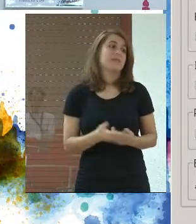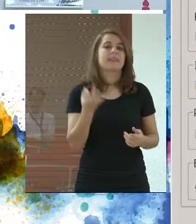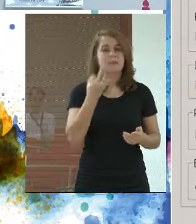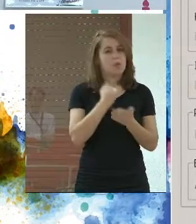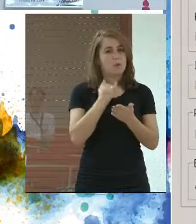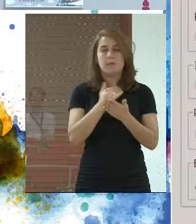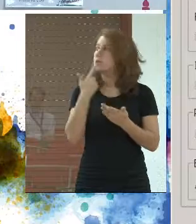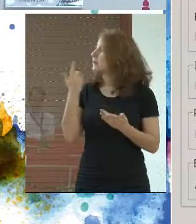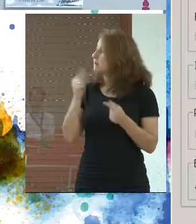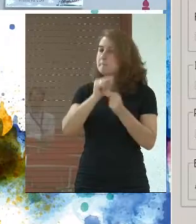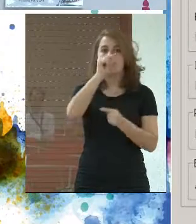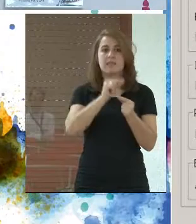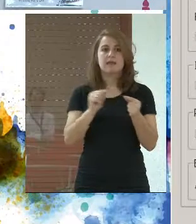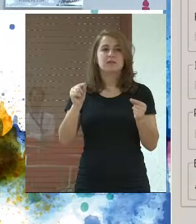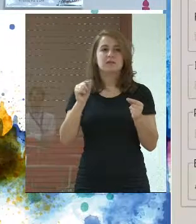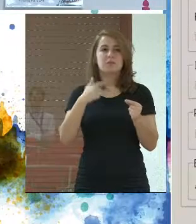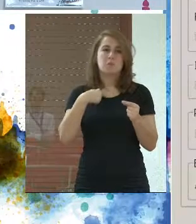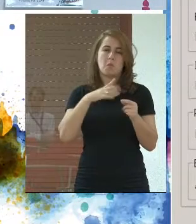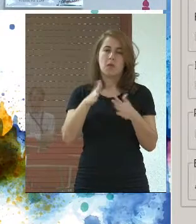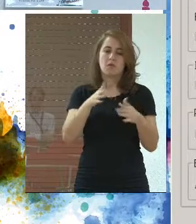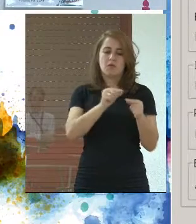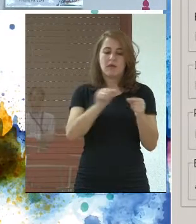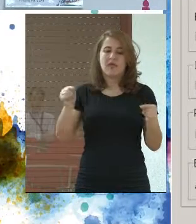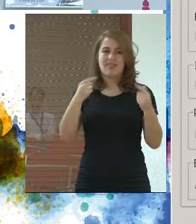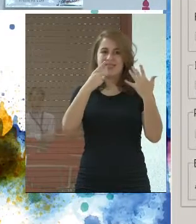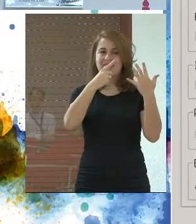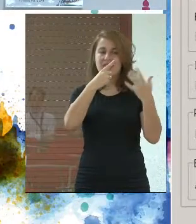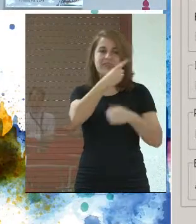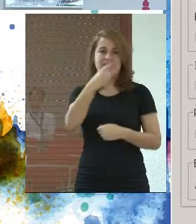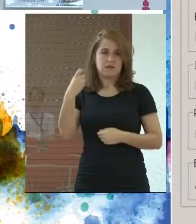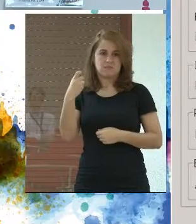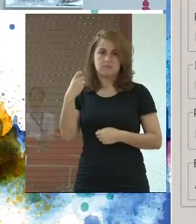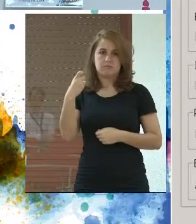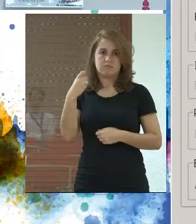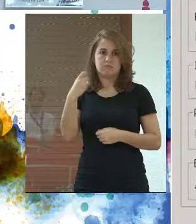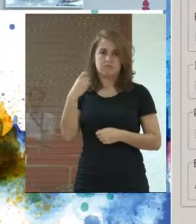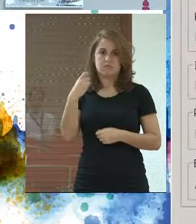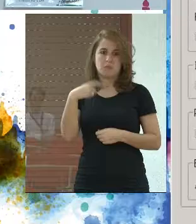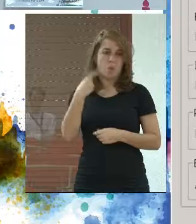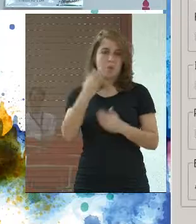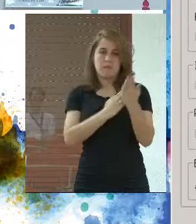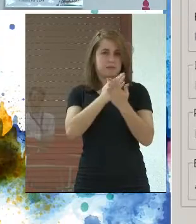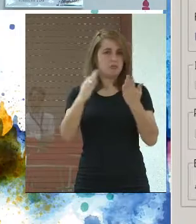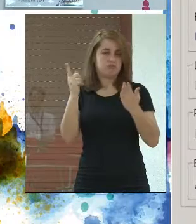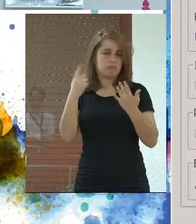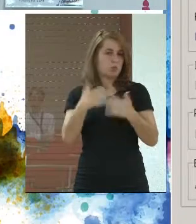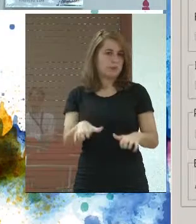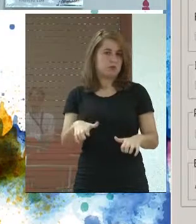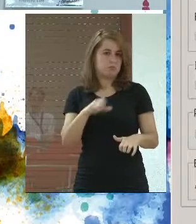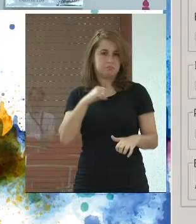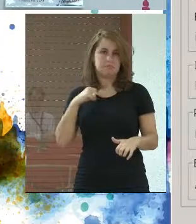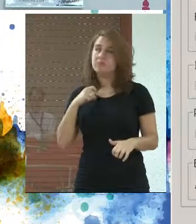for me. We'll have to test it. And with regards to the size, I might have a width of